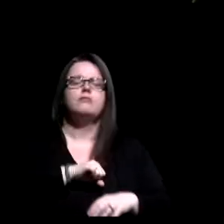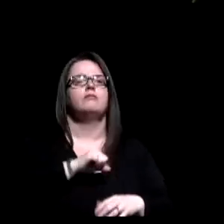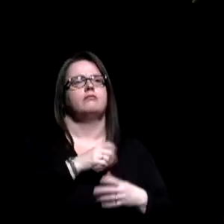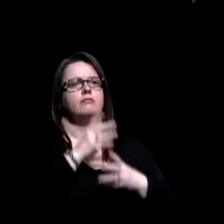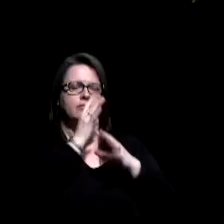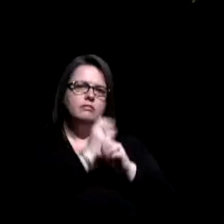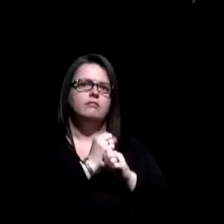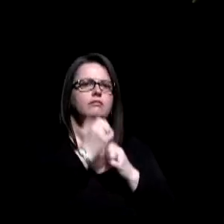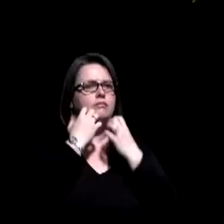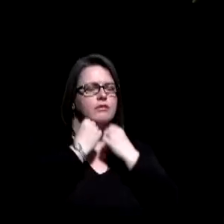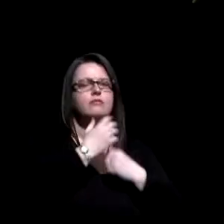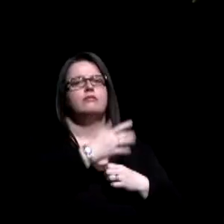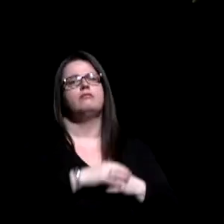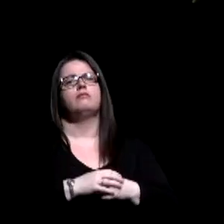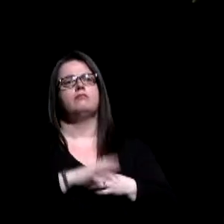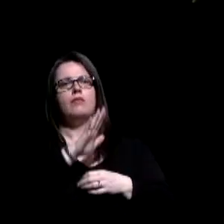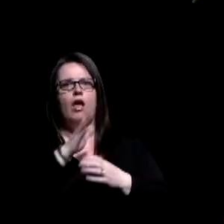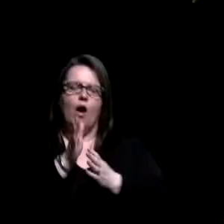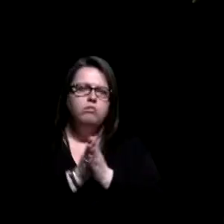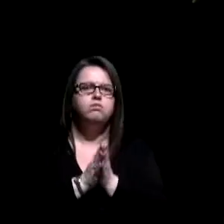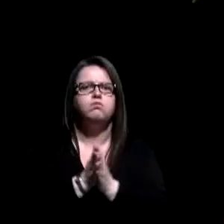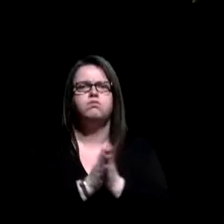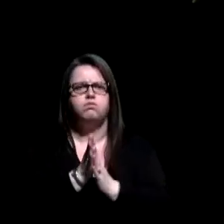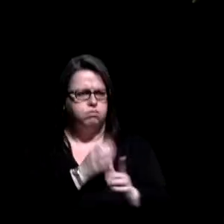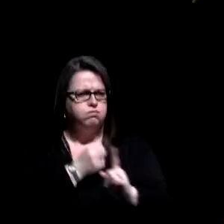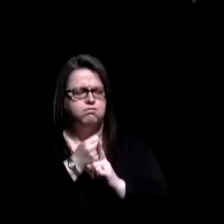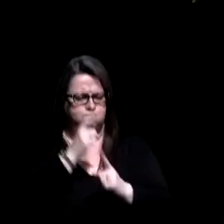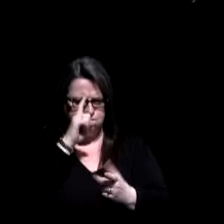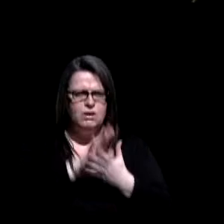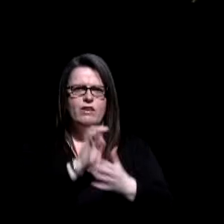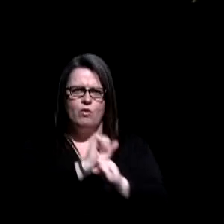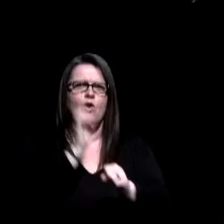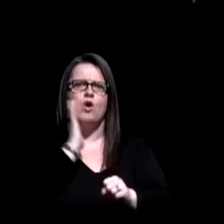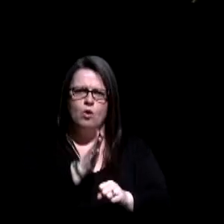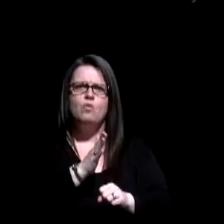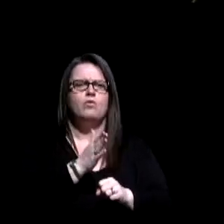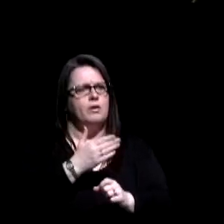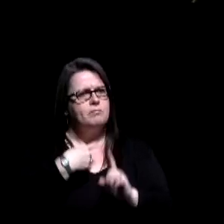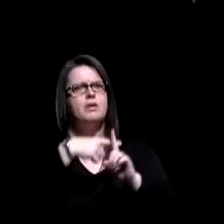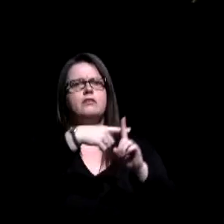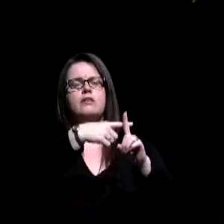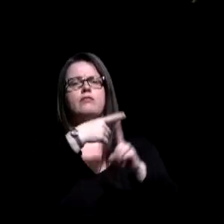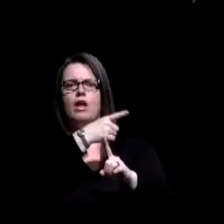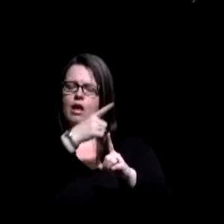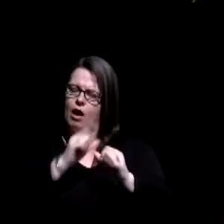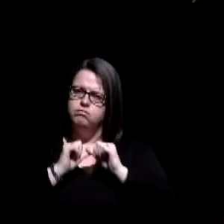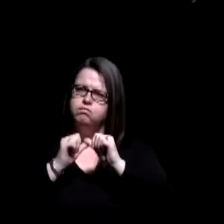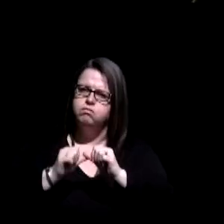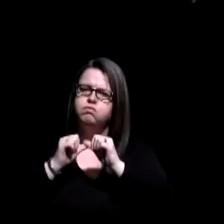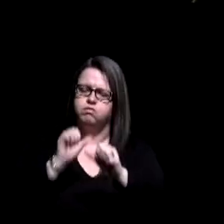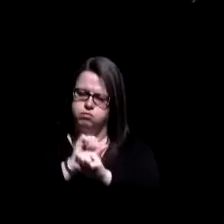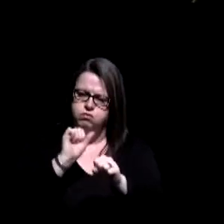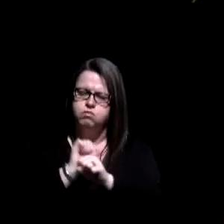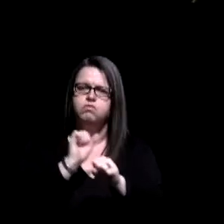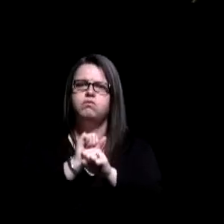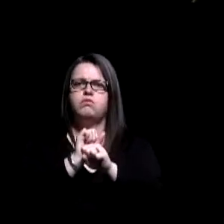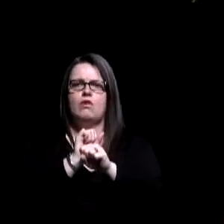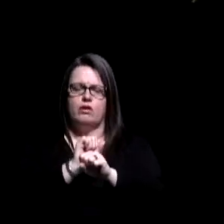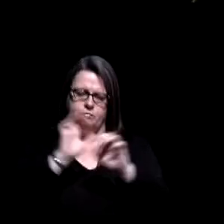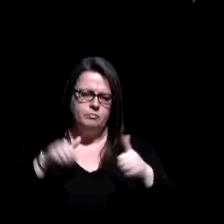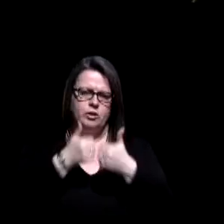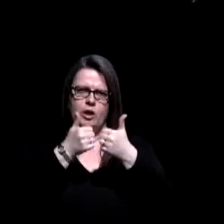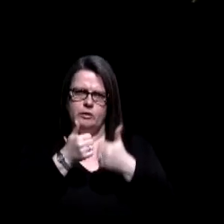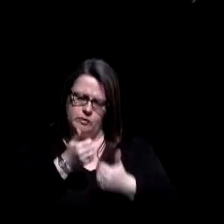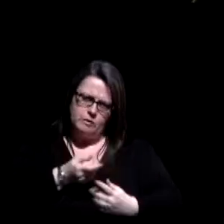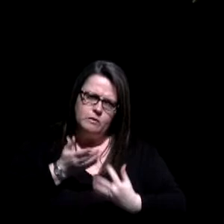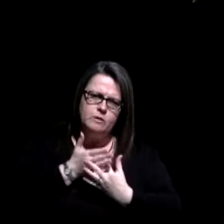strong belief in the impact of his work, he goes the extra mile to work through challenges, and fosters relationships